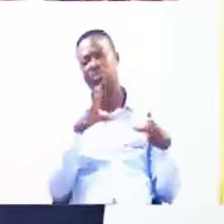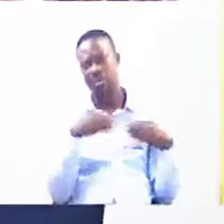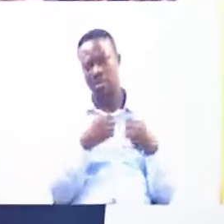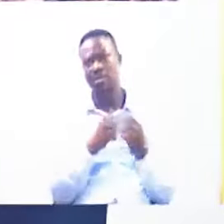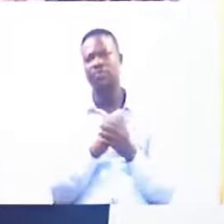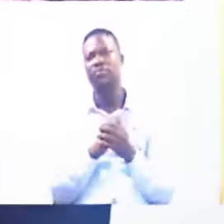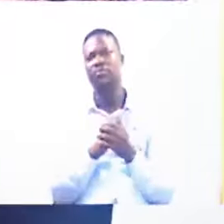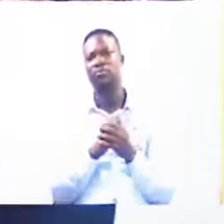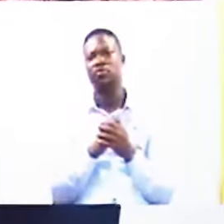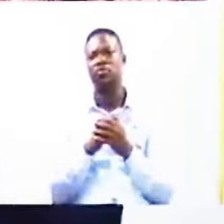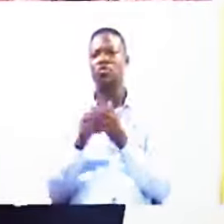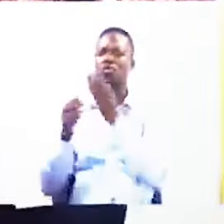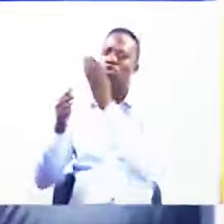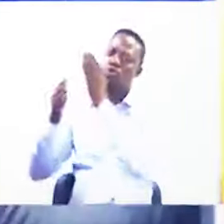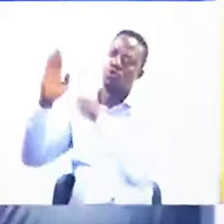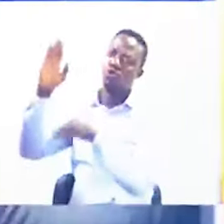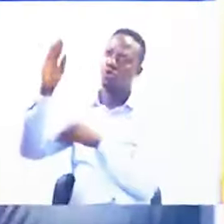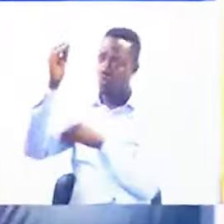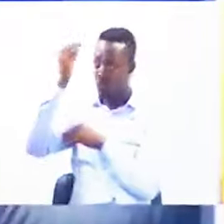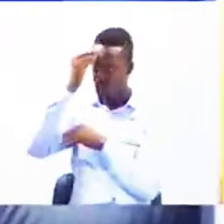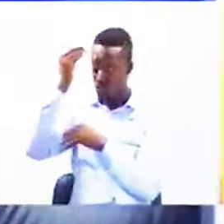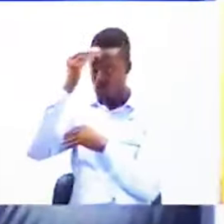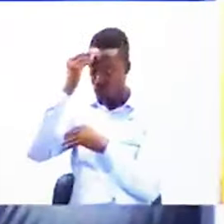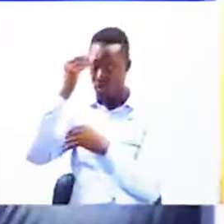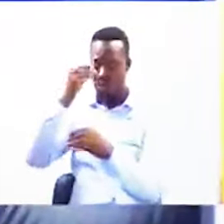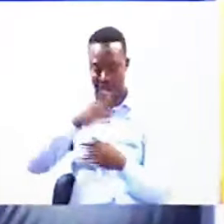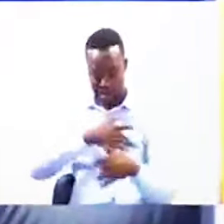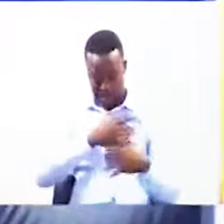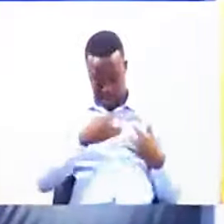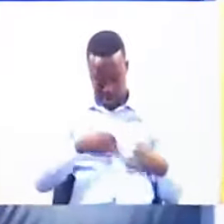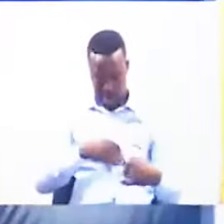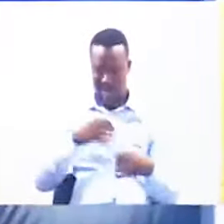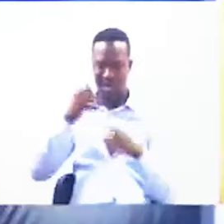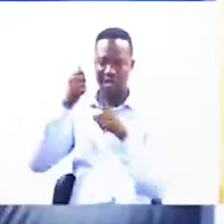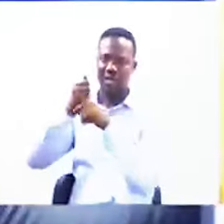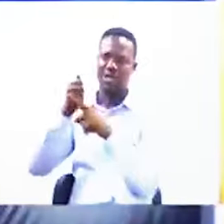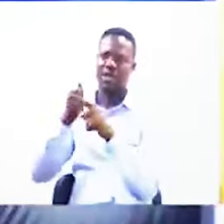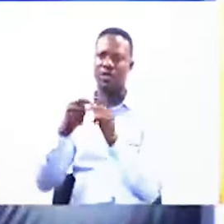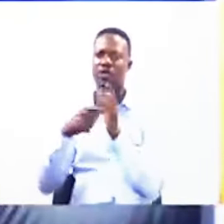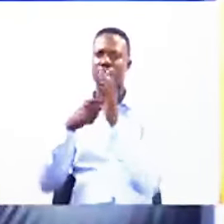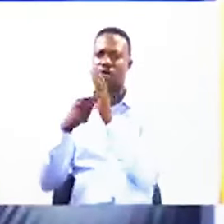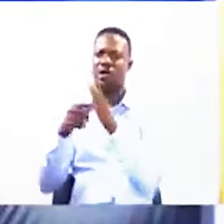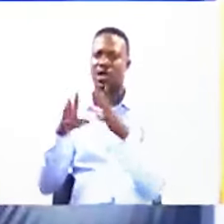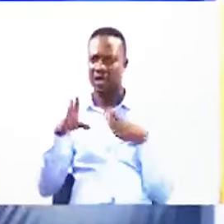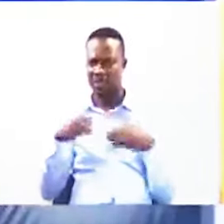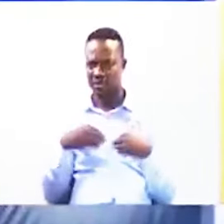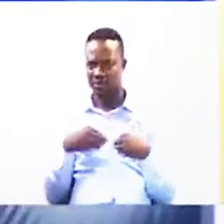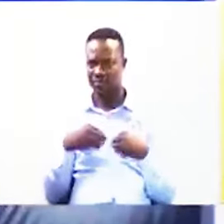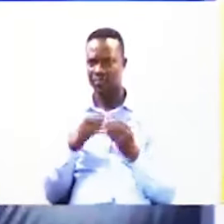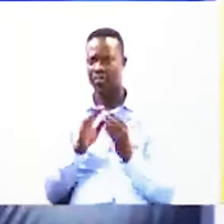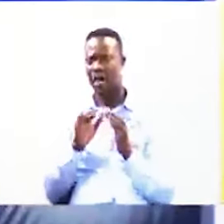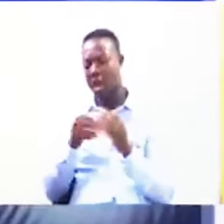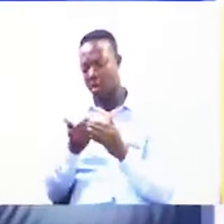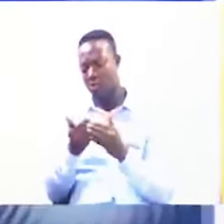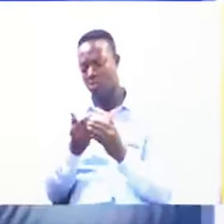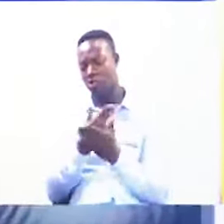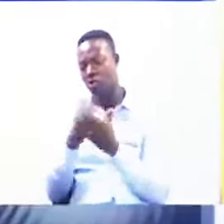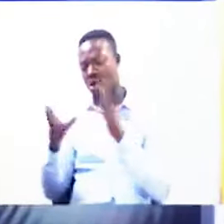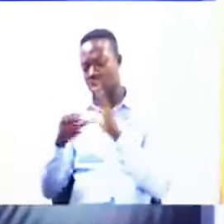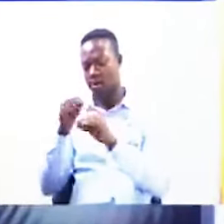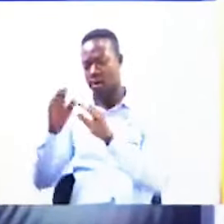God, who knows the heart, showed that he accepted them by giving the Holy Spirit to